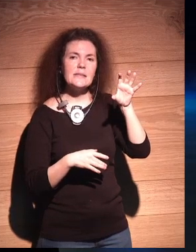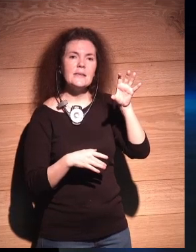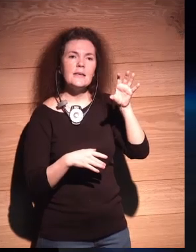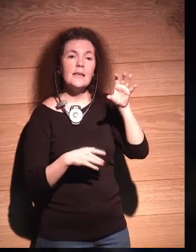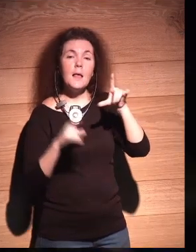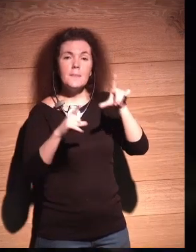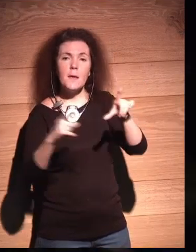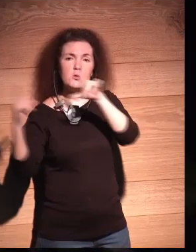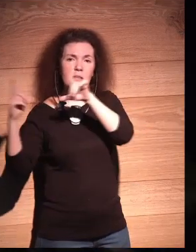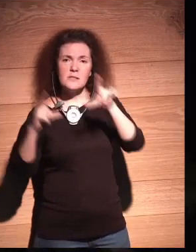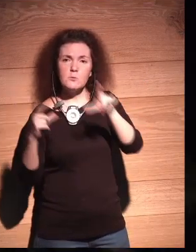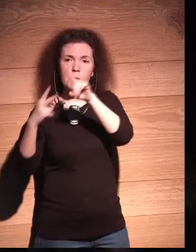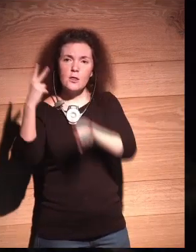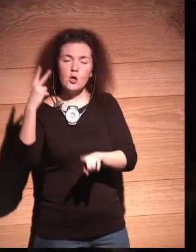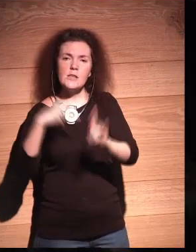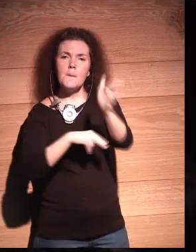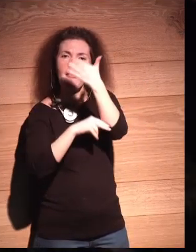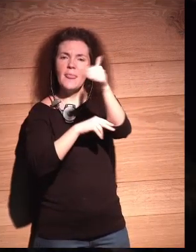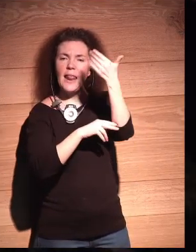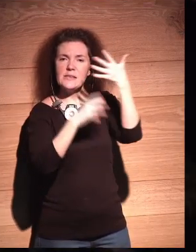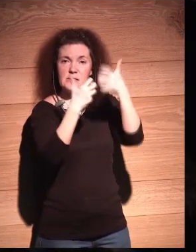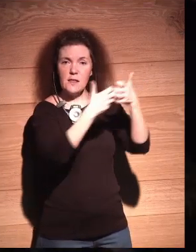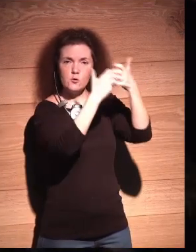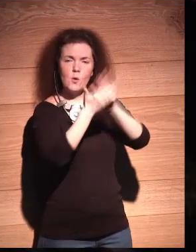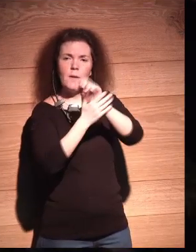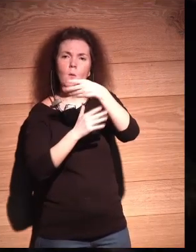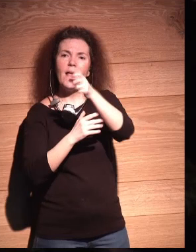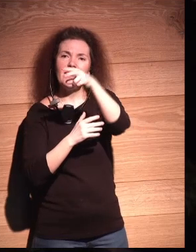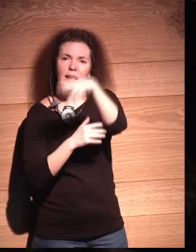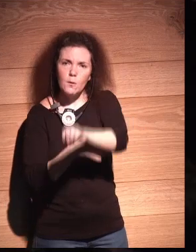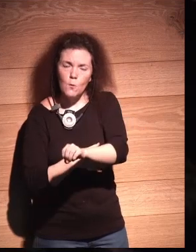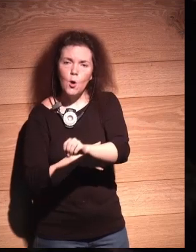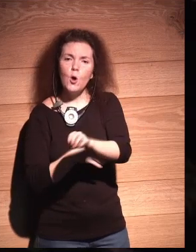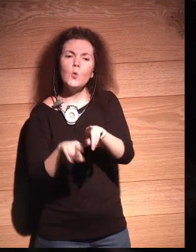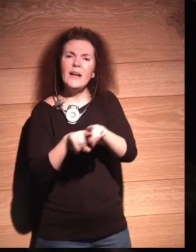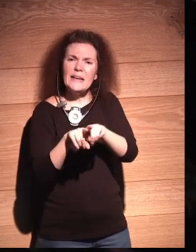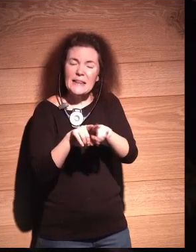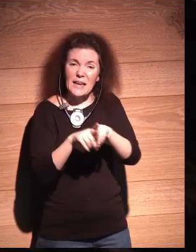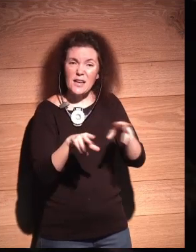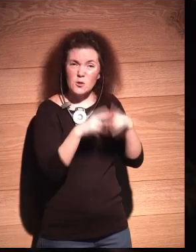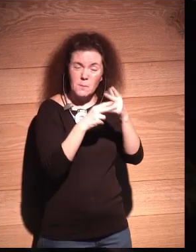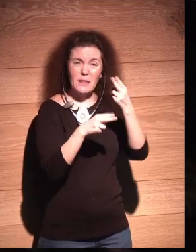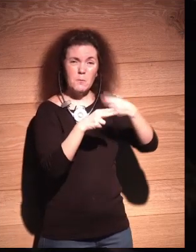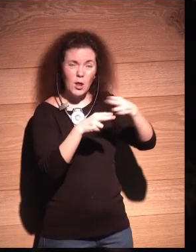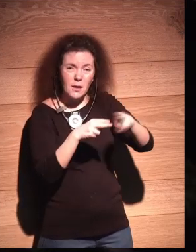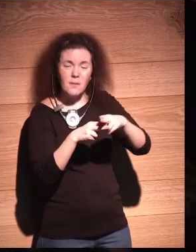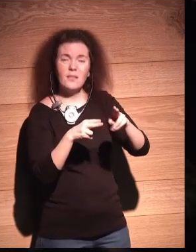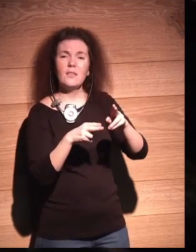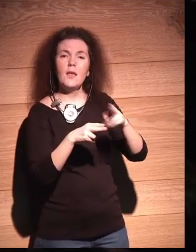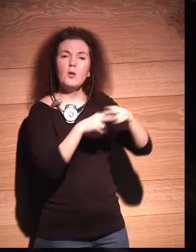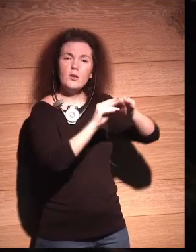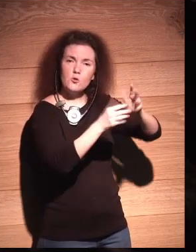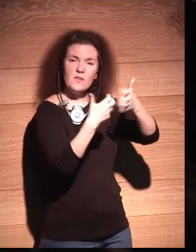talking about Guantanamo, and you were criticizing politically, socially, American policy. So how do you